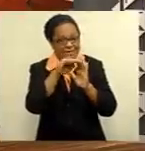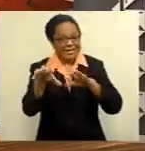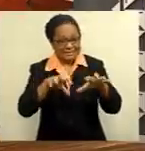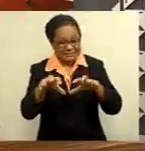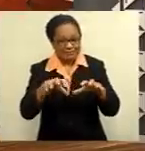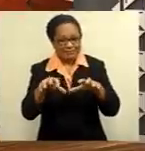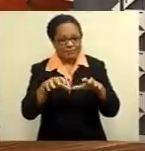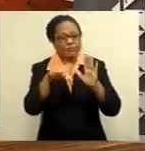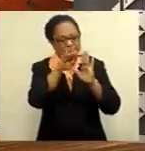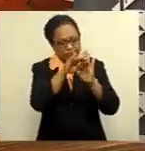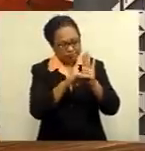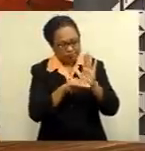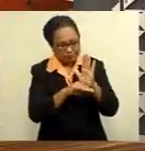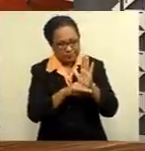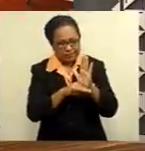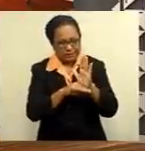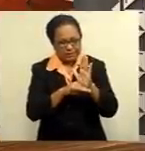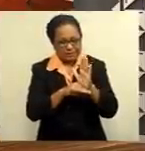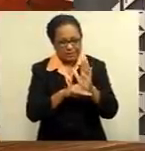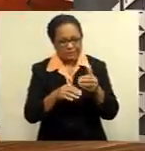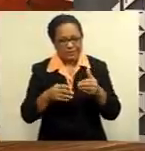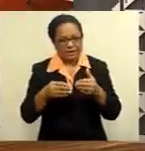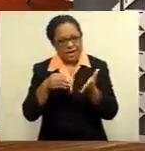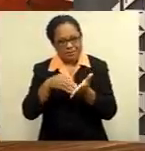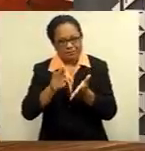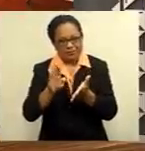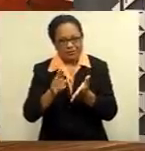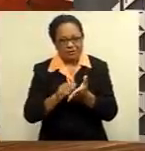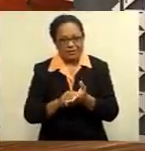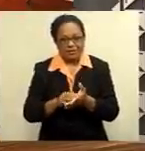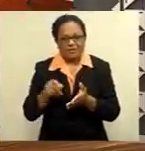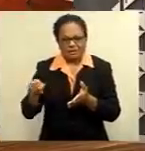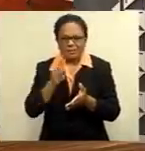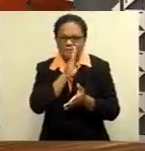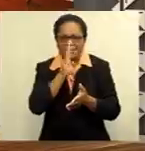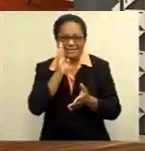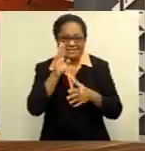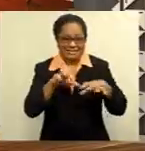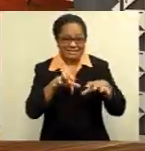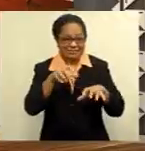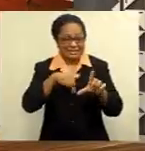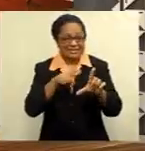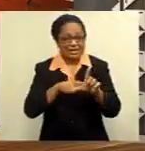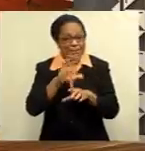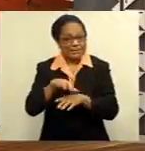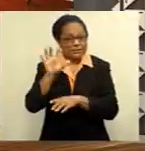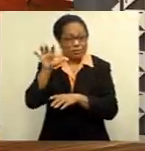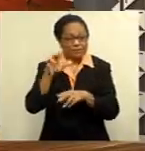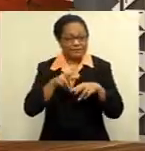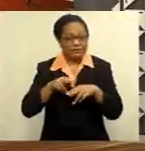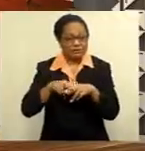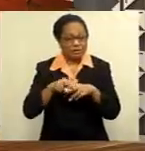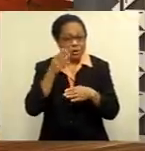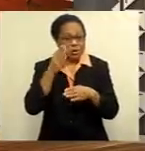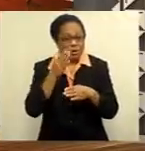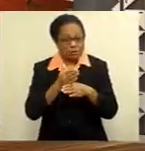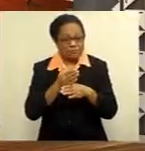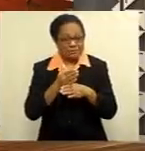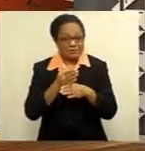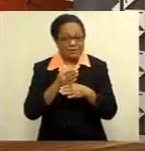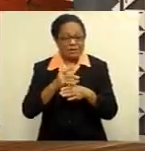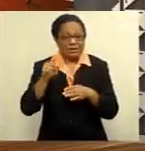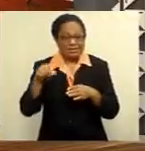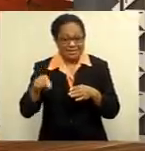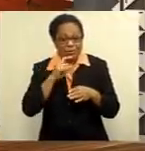activities framework. Despite missing out on much of its events planned for the year, Basketball Fiji hopes to quickly get all boxes ticked so